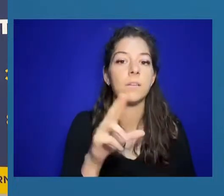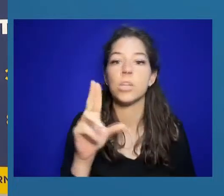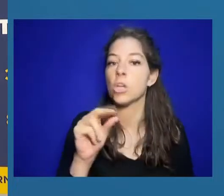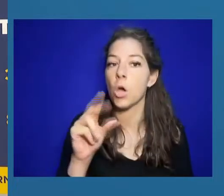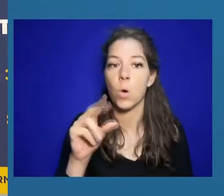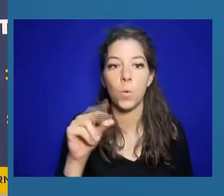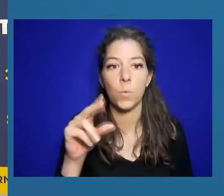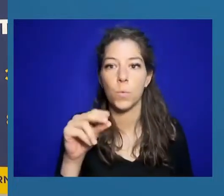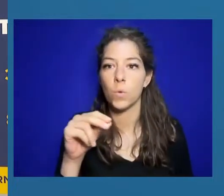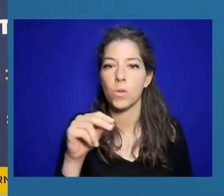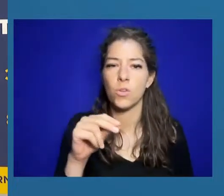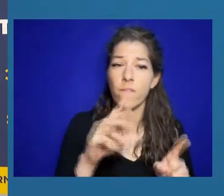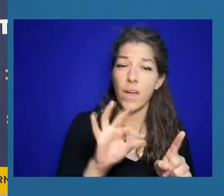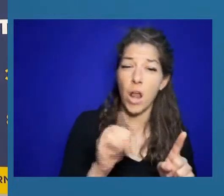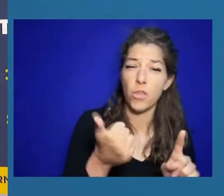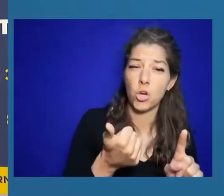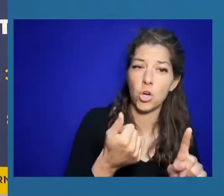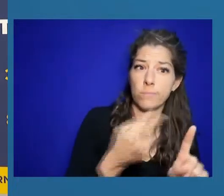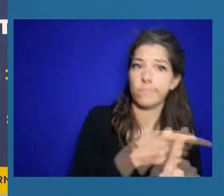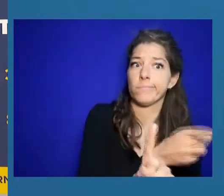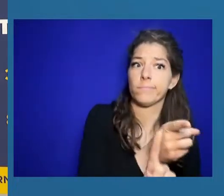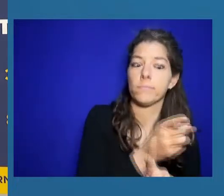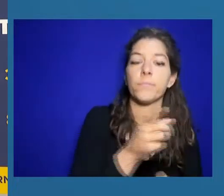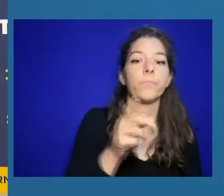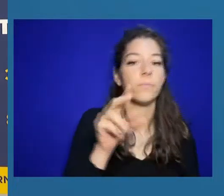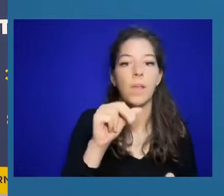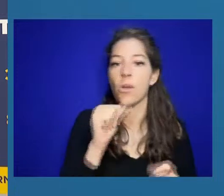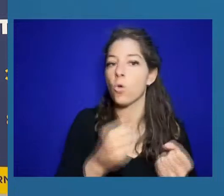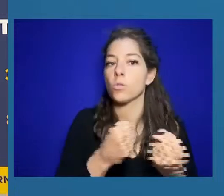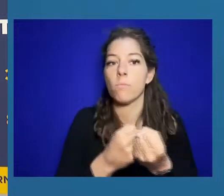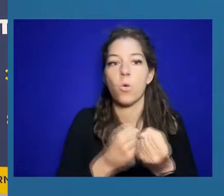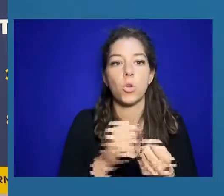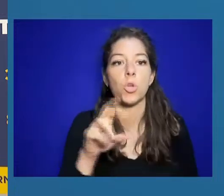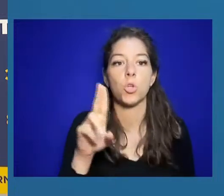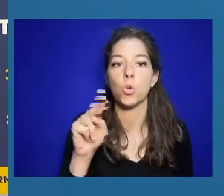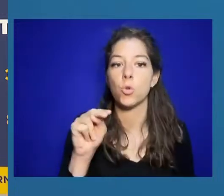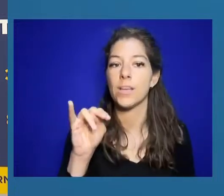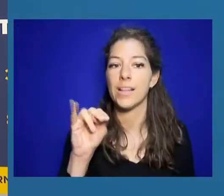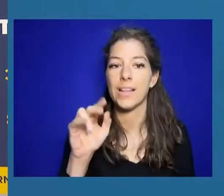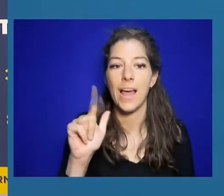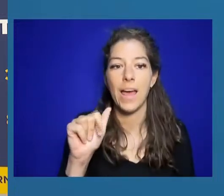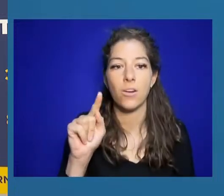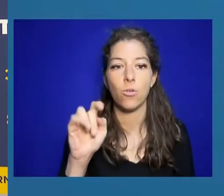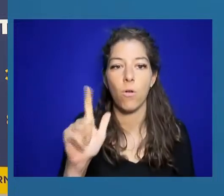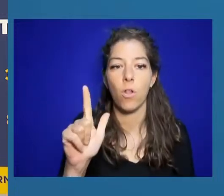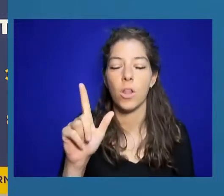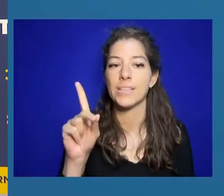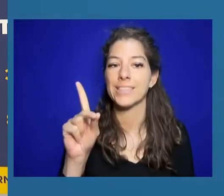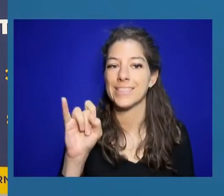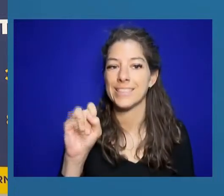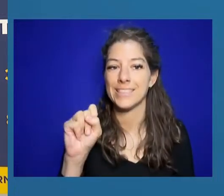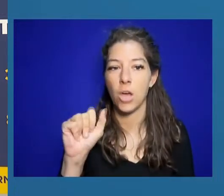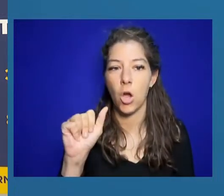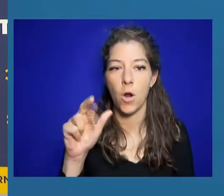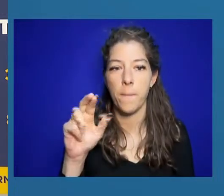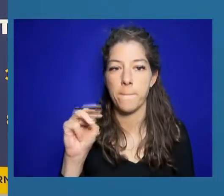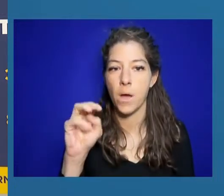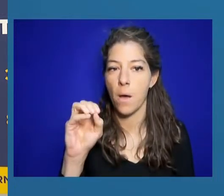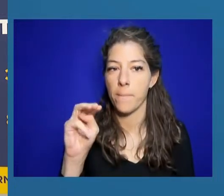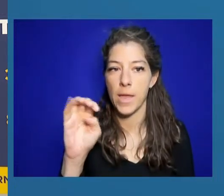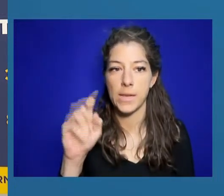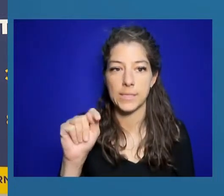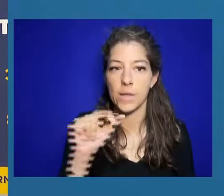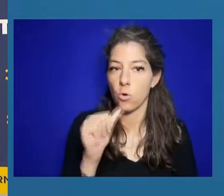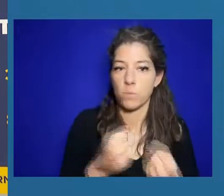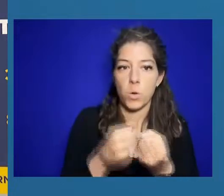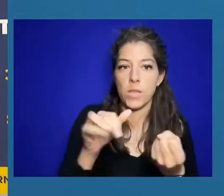another way to cheat? I will say this. I don't support unilateral disarmament. Okay? They're going to take steps that will put